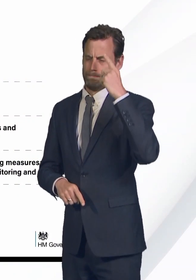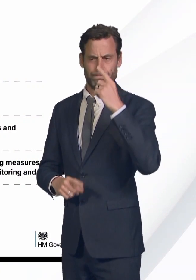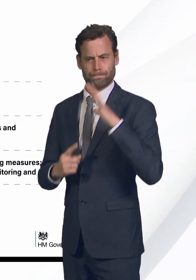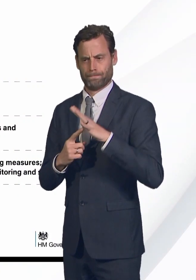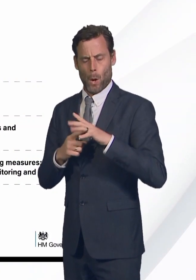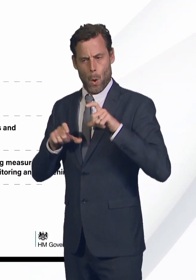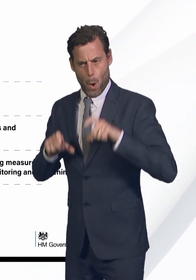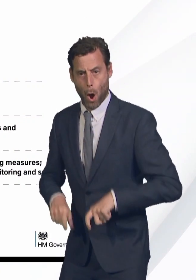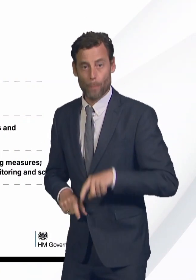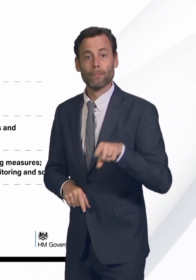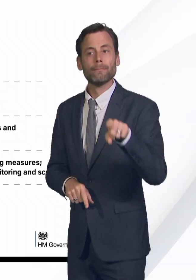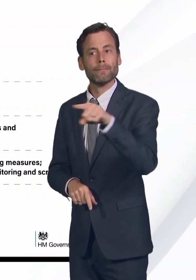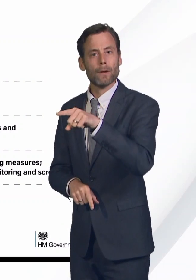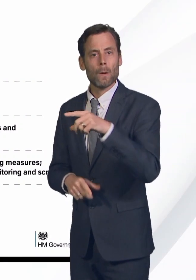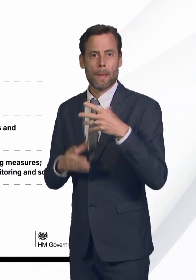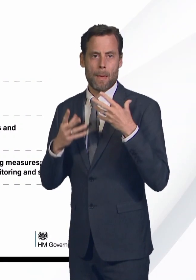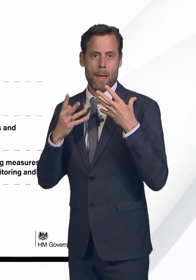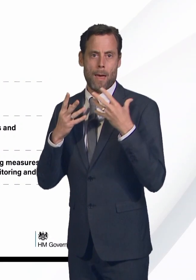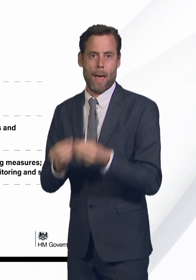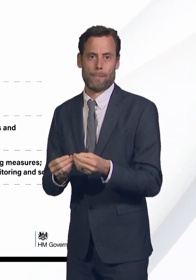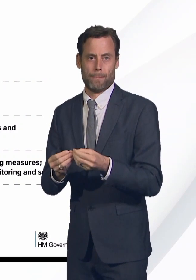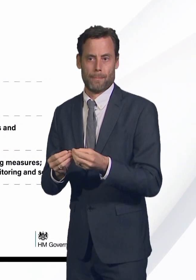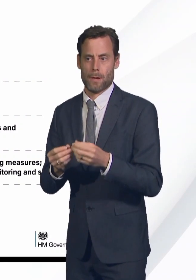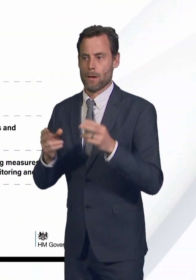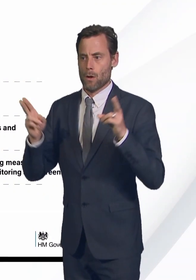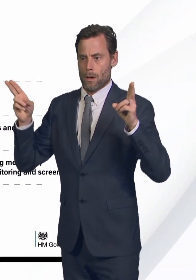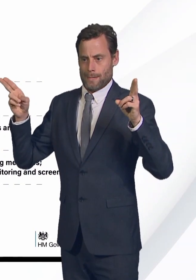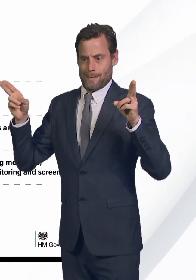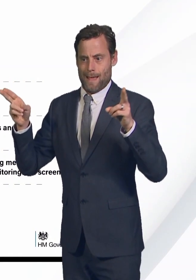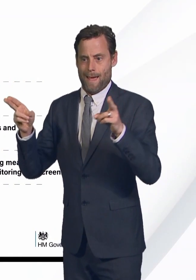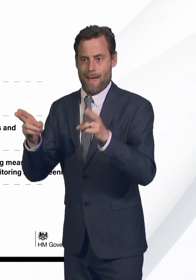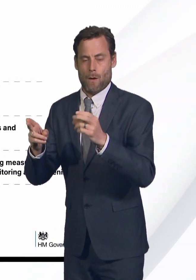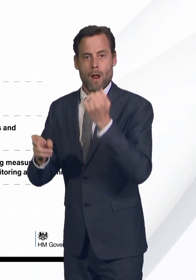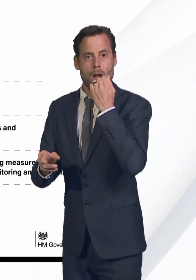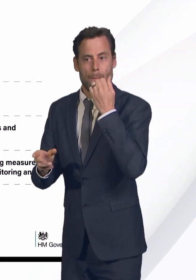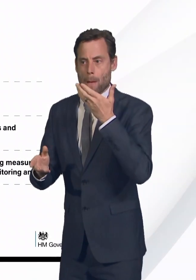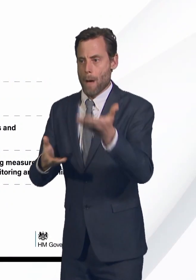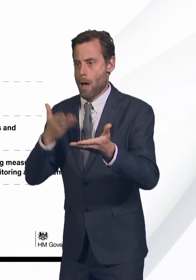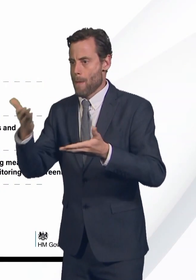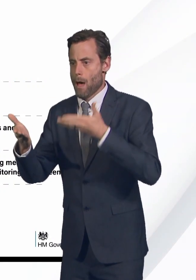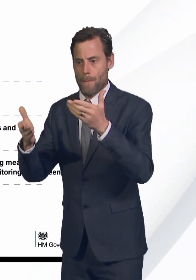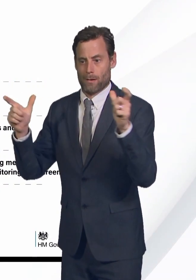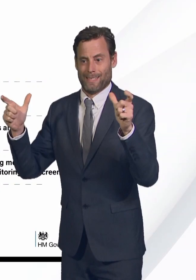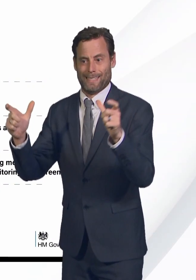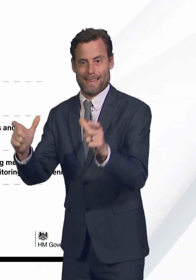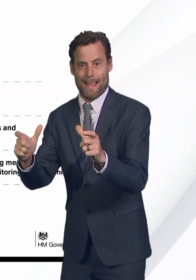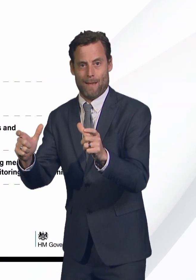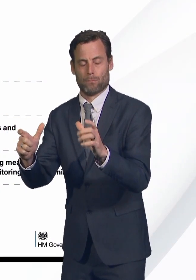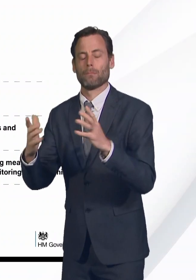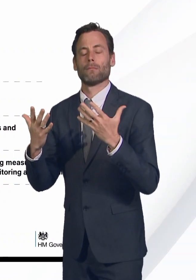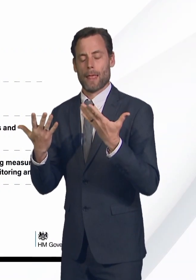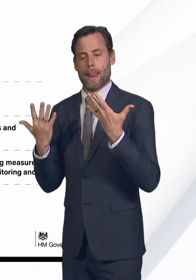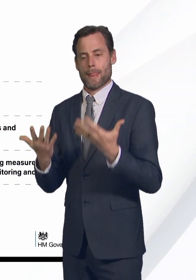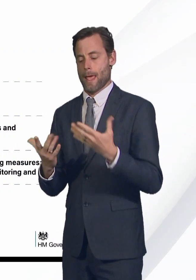to bring the R level down. Now that we are in a position to begin moving to level